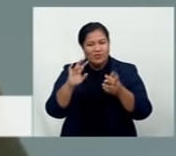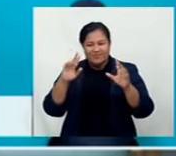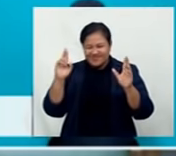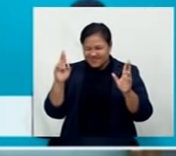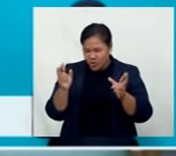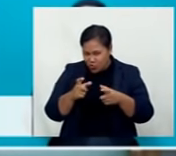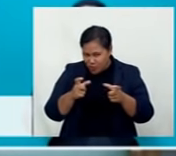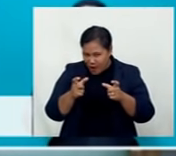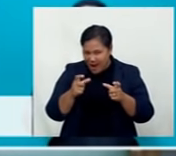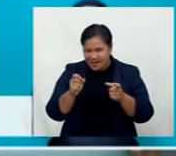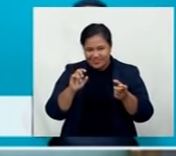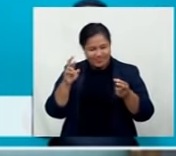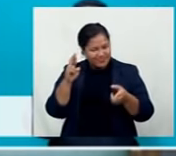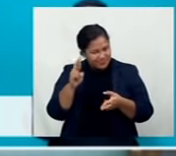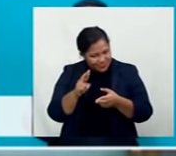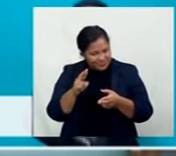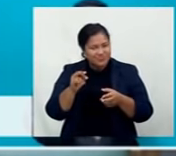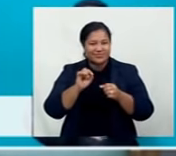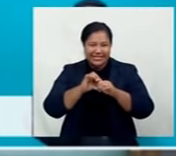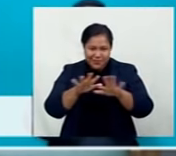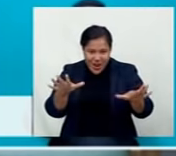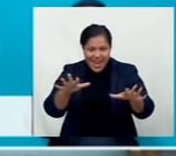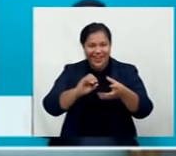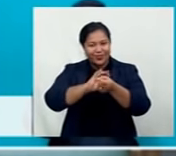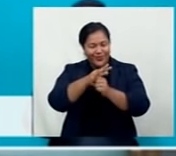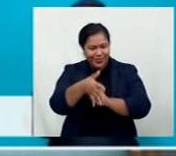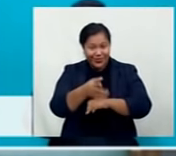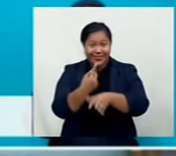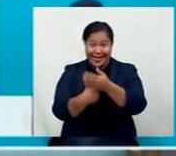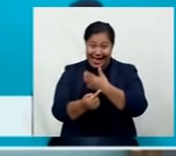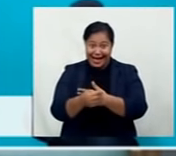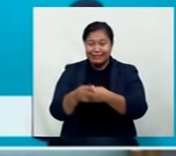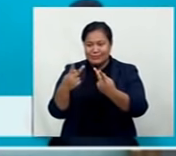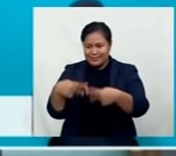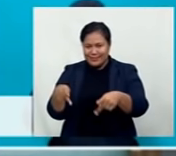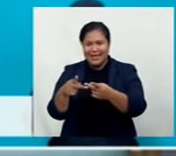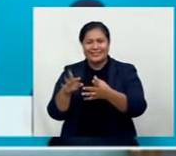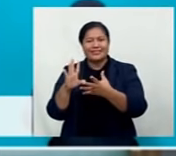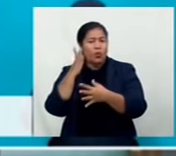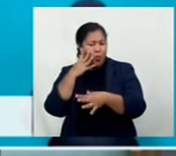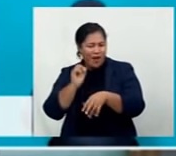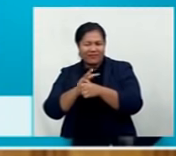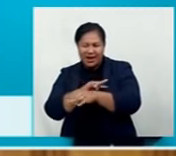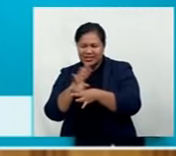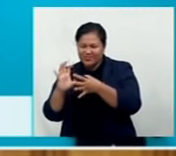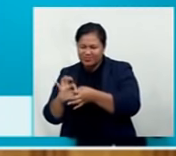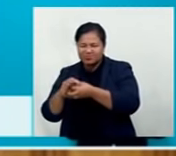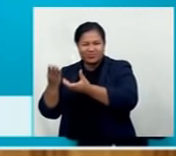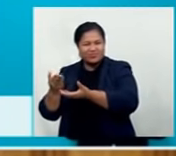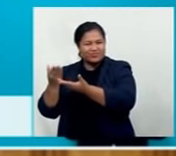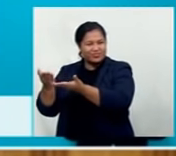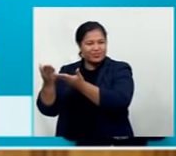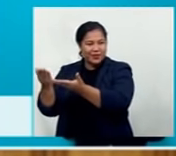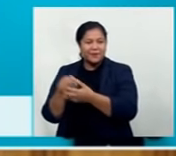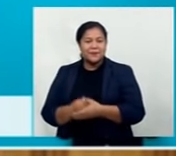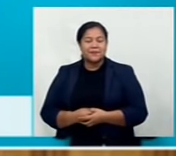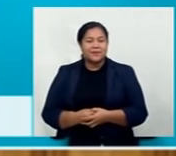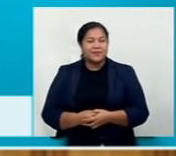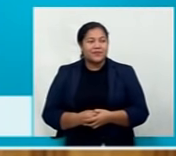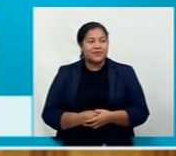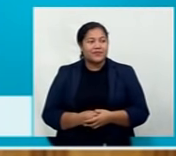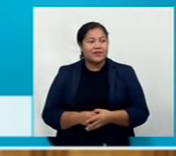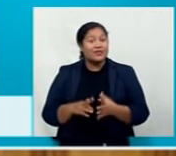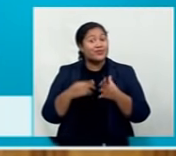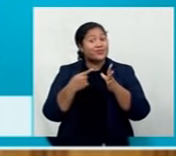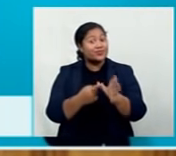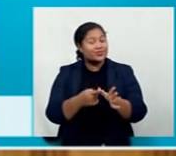the rising of other variants that happens in places where the virus lingers for a long period of time. In response through a